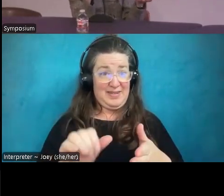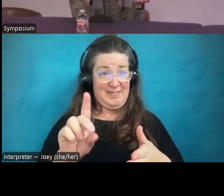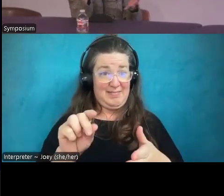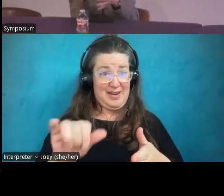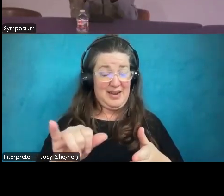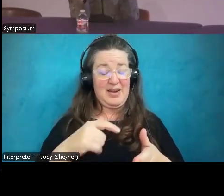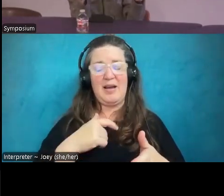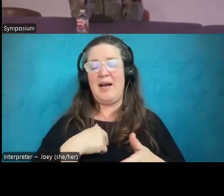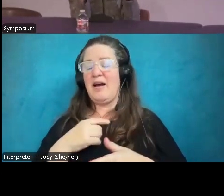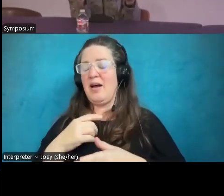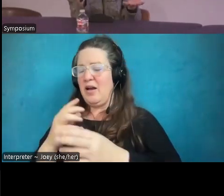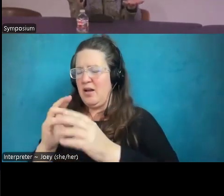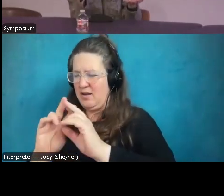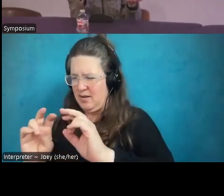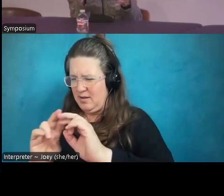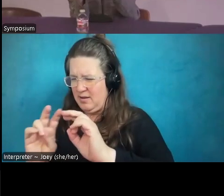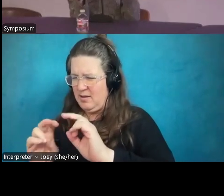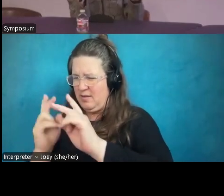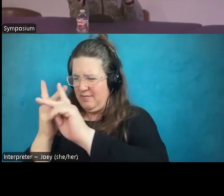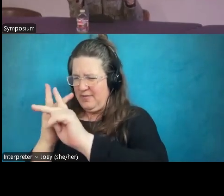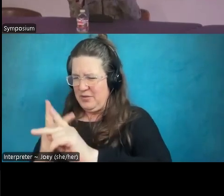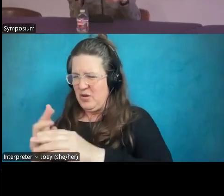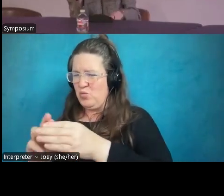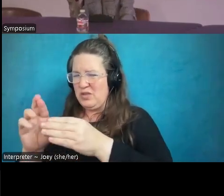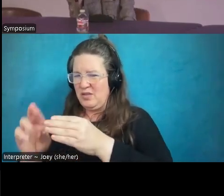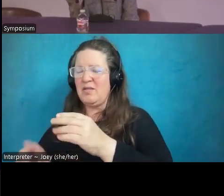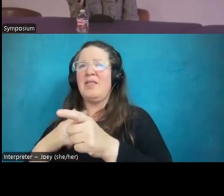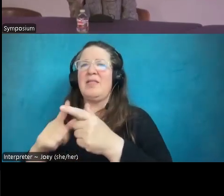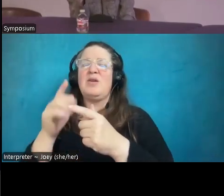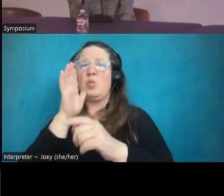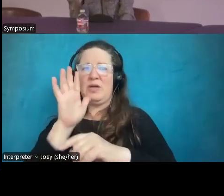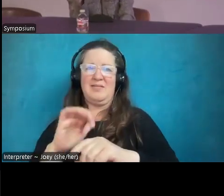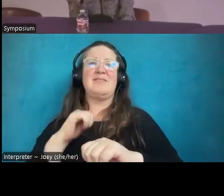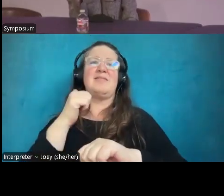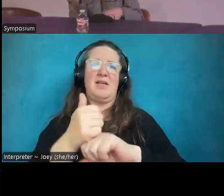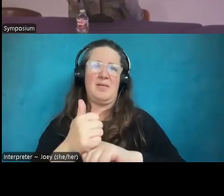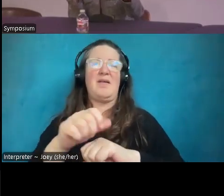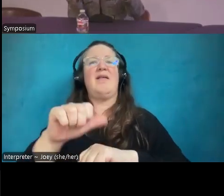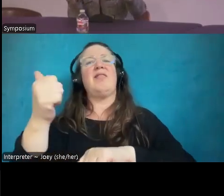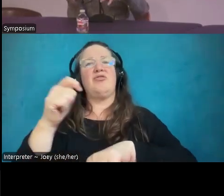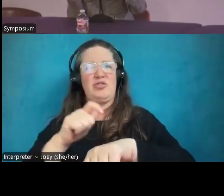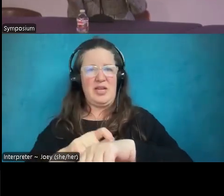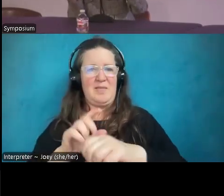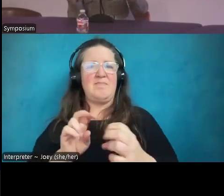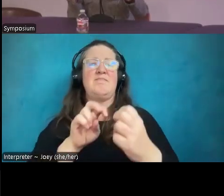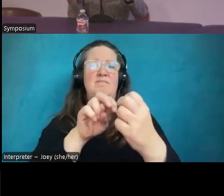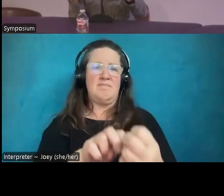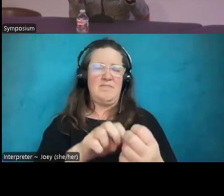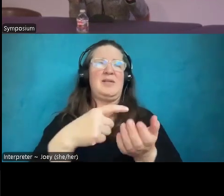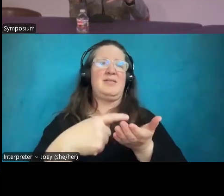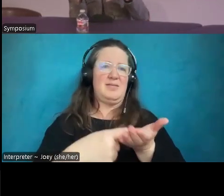hold a time to just go over results with you. All our neuropsychologists do in rehab medicine. I think that's super helpful, because it's just